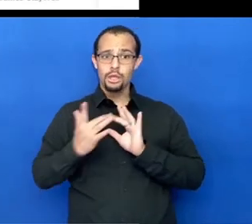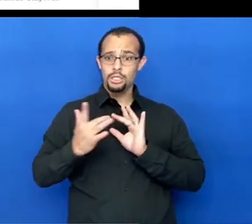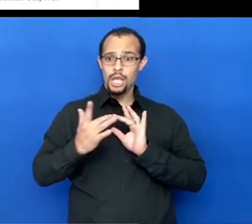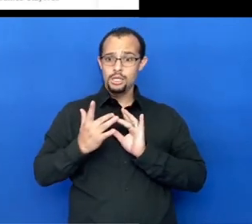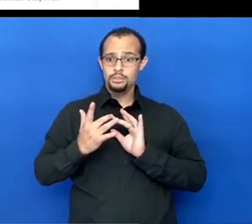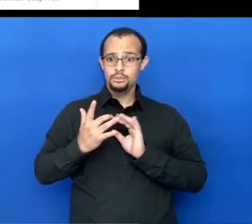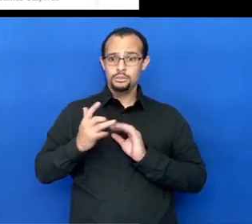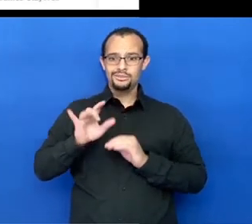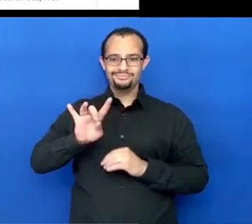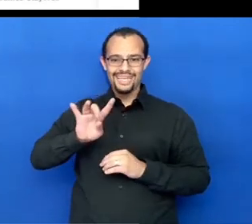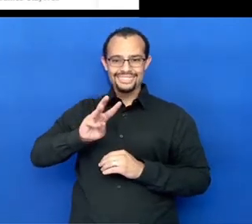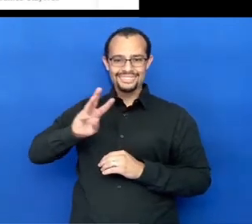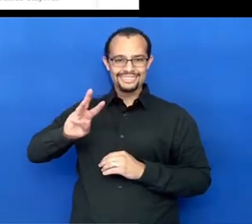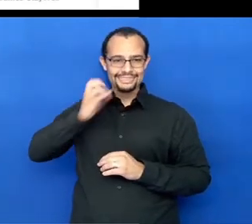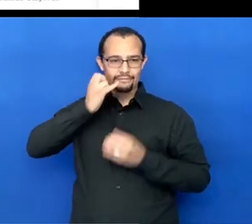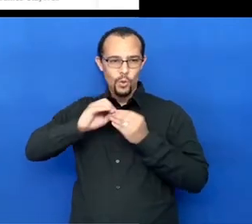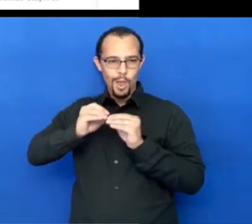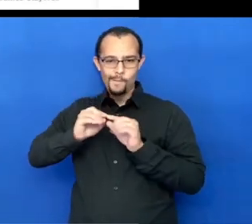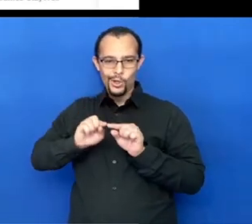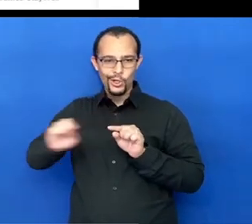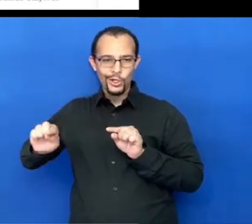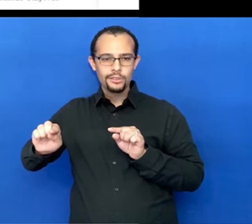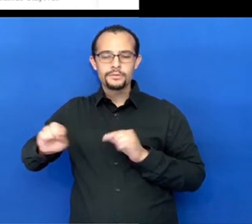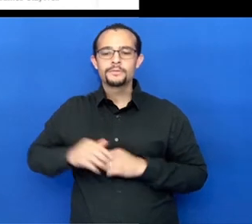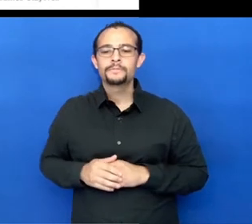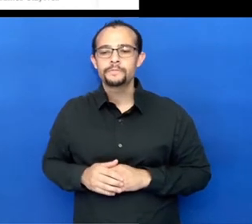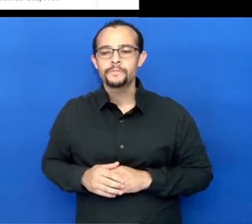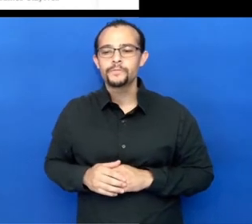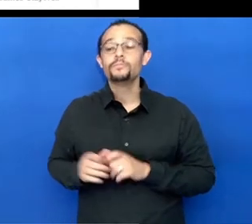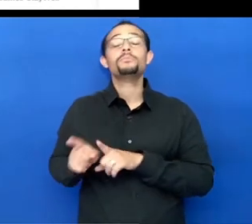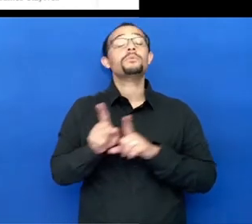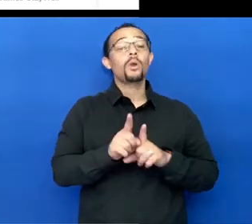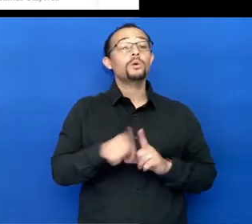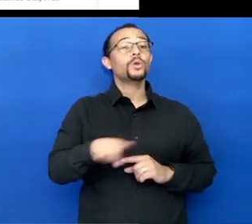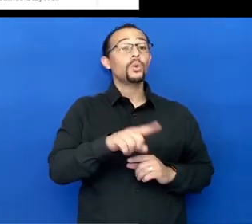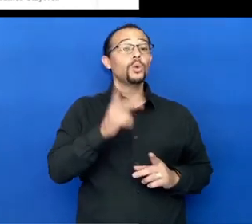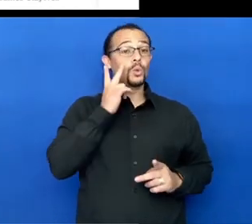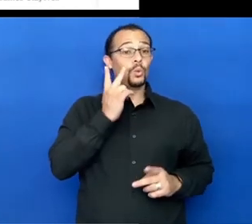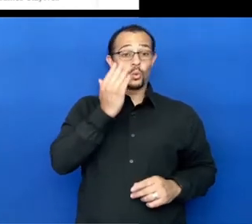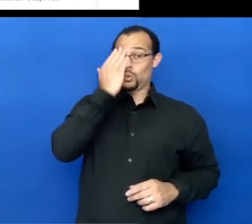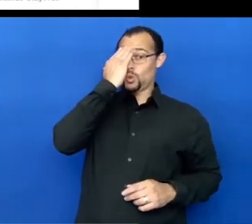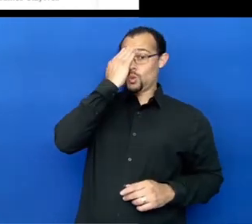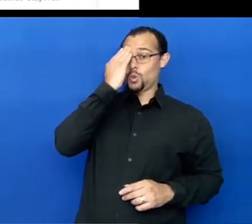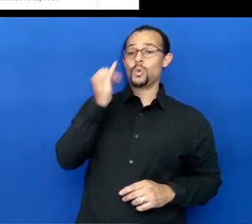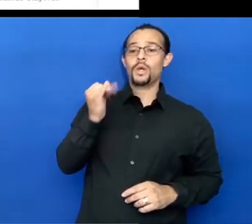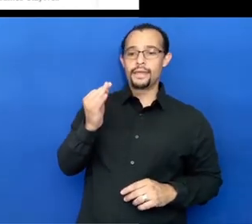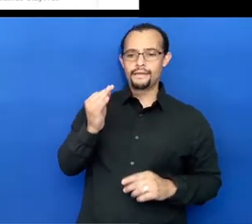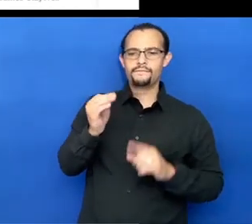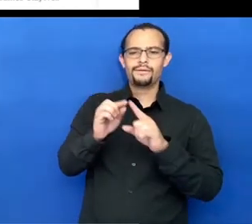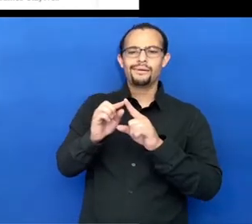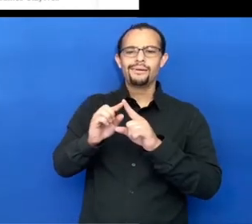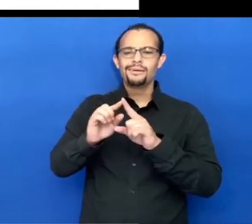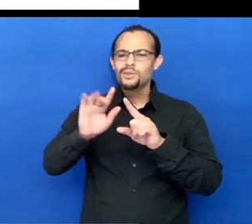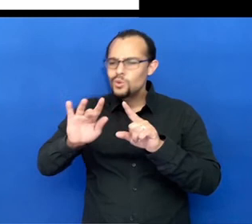specific questions, feel free to call at the 866 number for additional questions as well. You